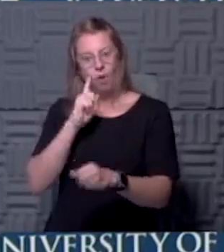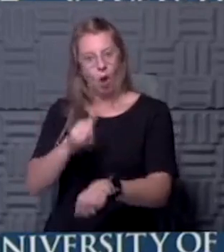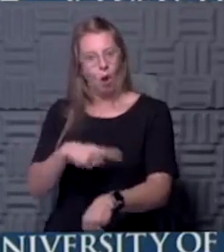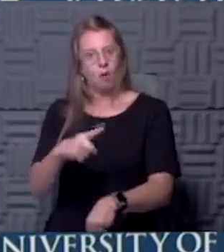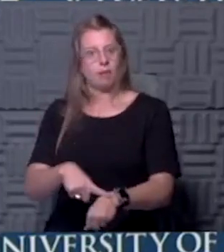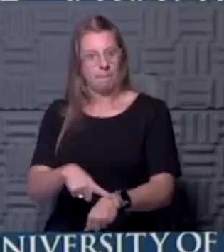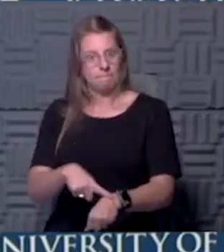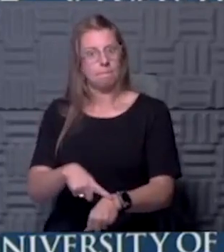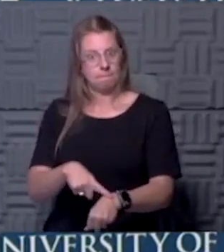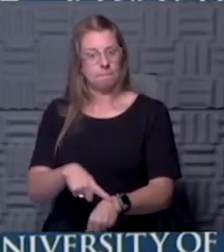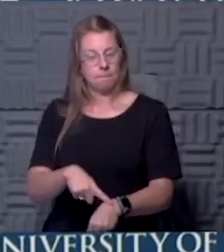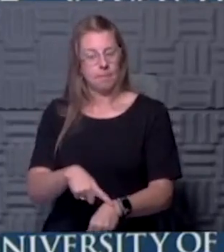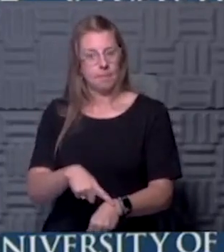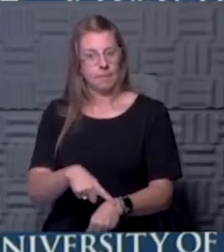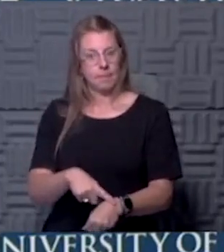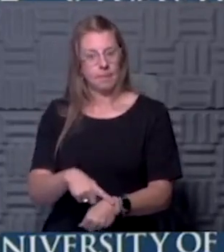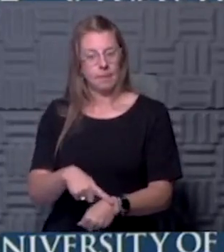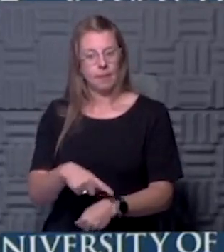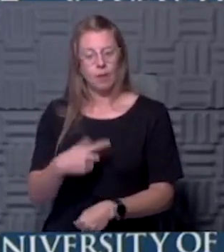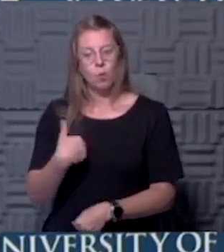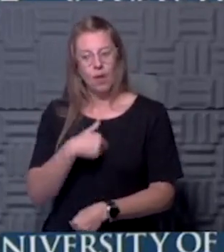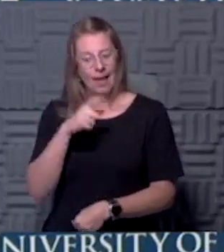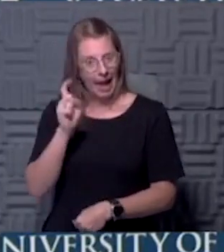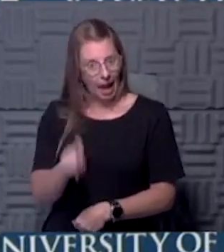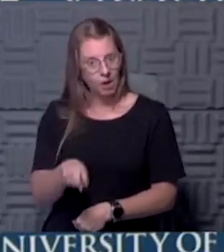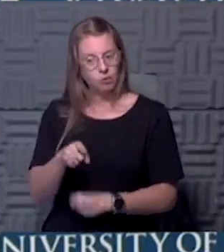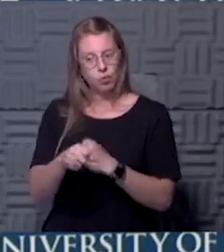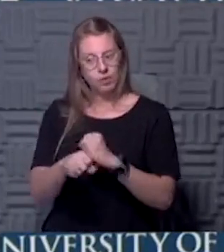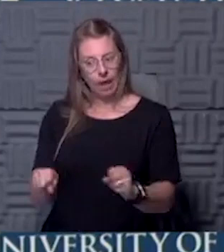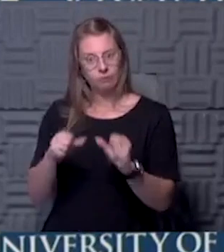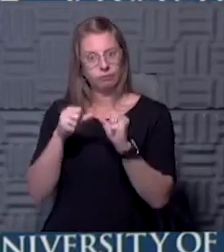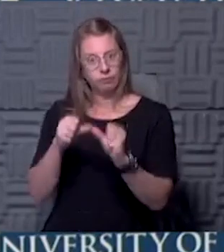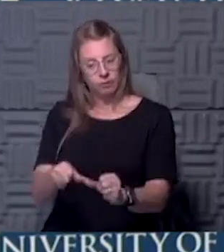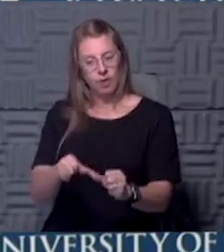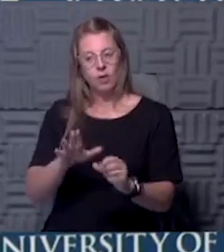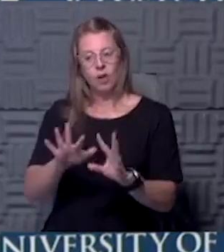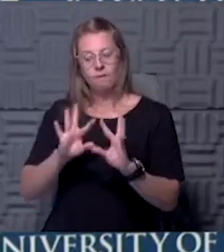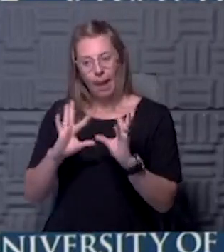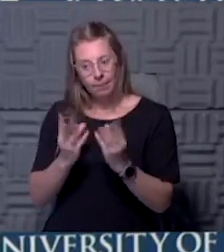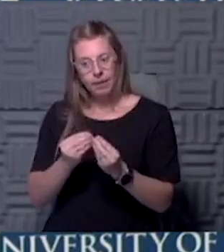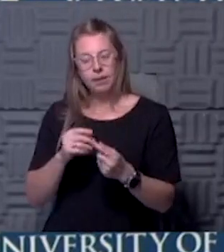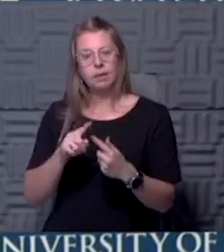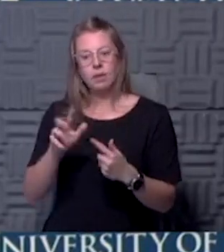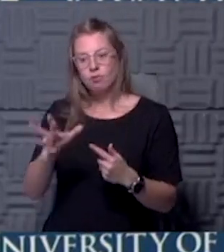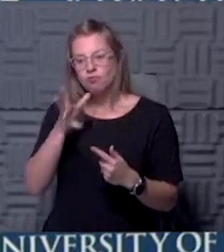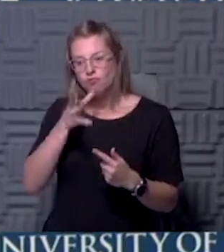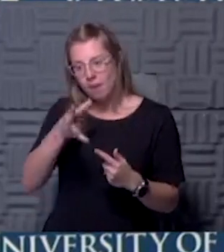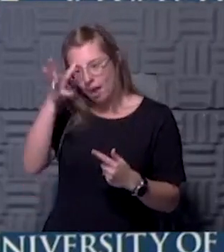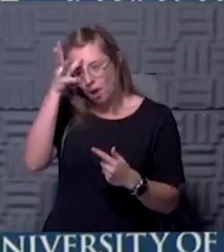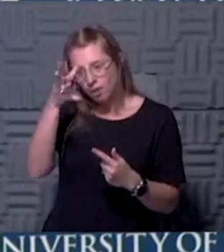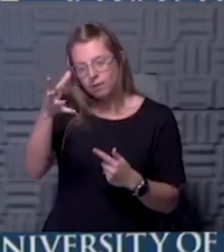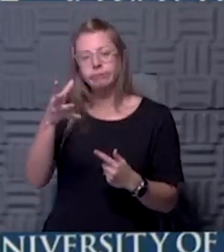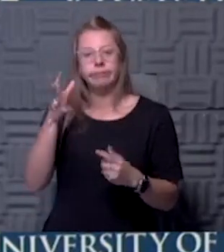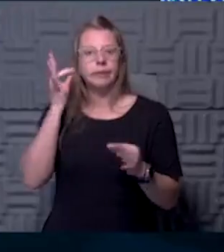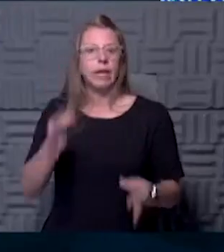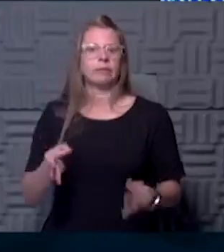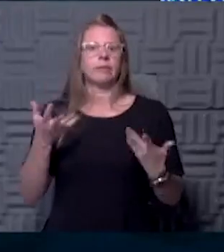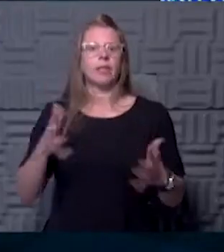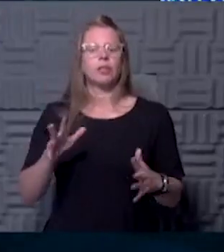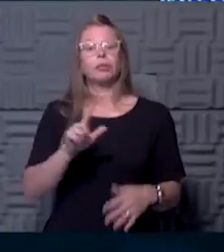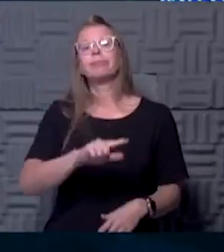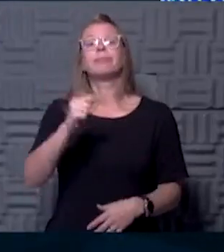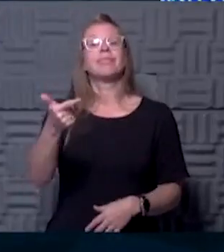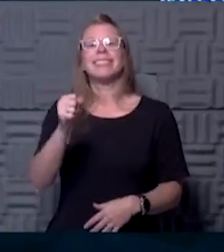time, and we just absolutely have to keep them safe, their families, their grandparents. So that's the decision we've made. I'm going to kick it back to